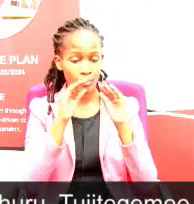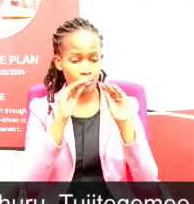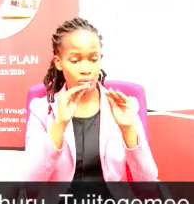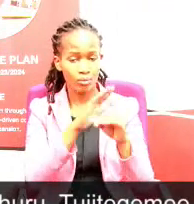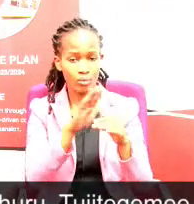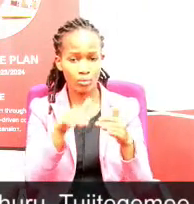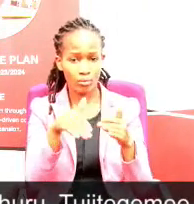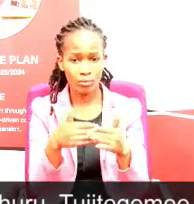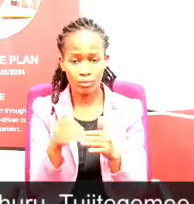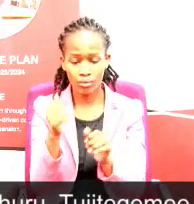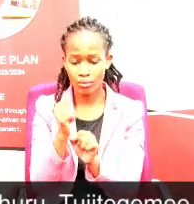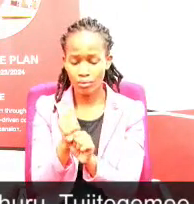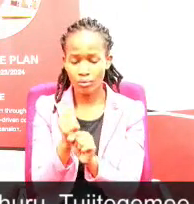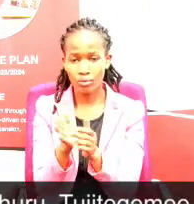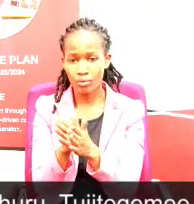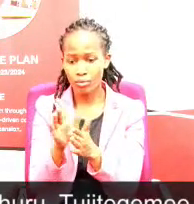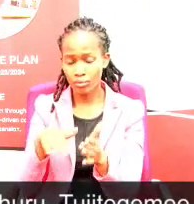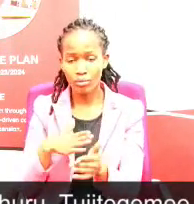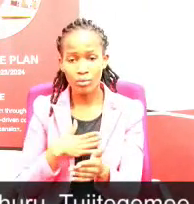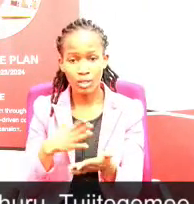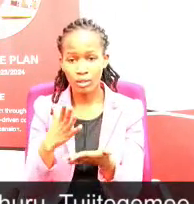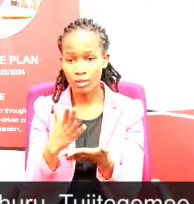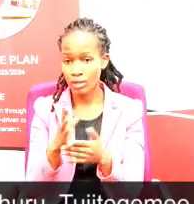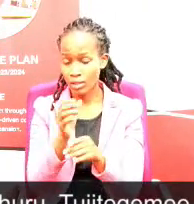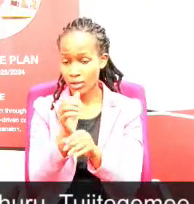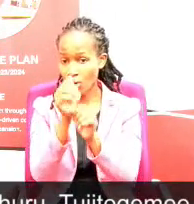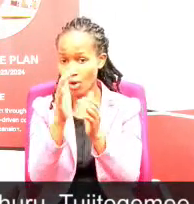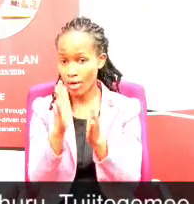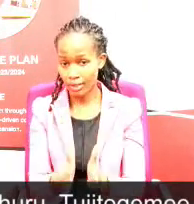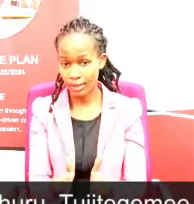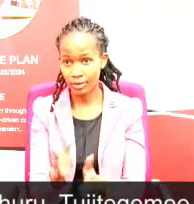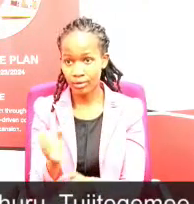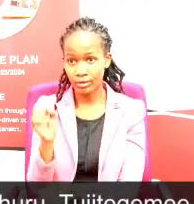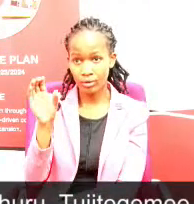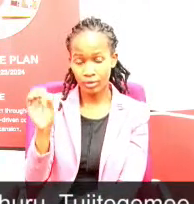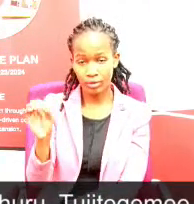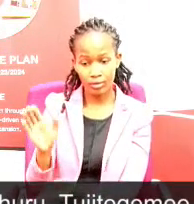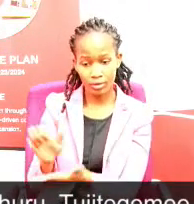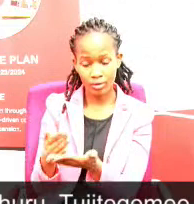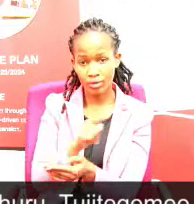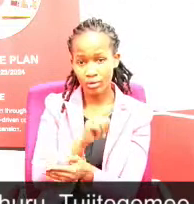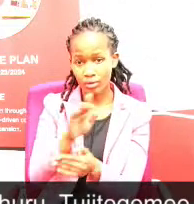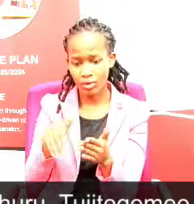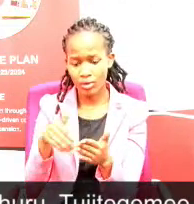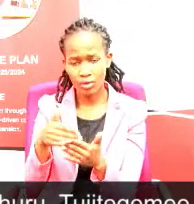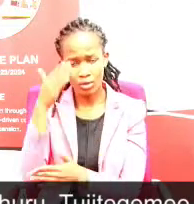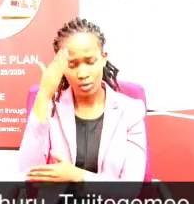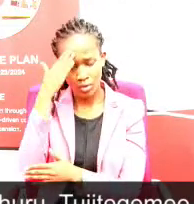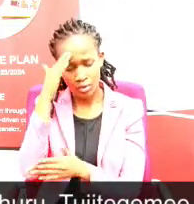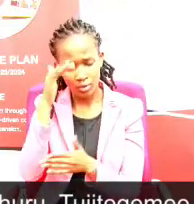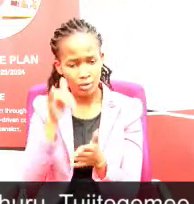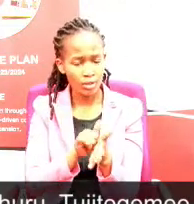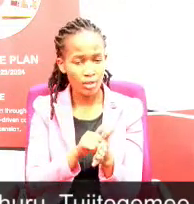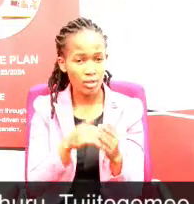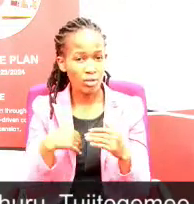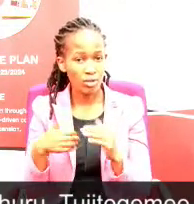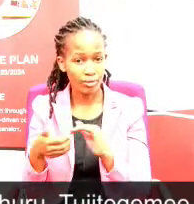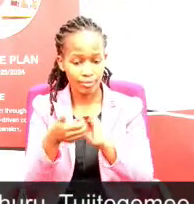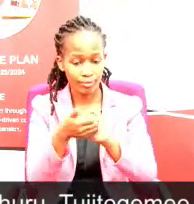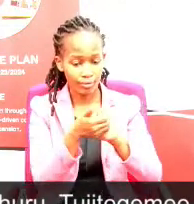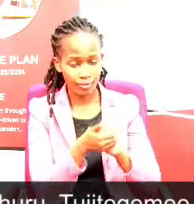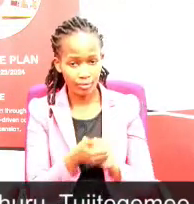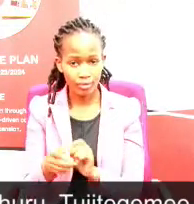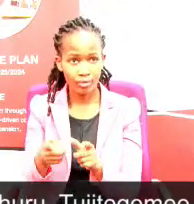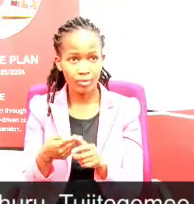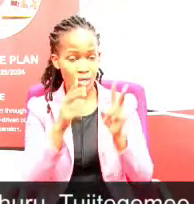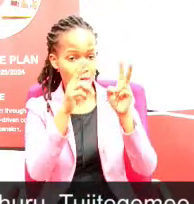on working with our stakeholders. So as some of you know, that we normally have structured engagement, and then